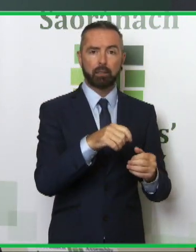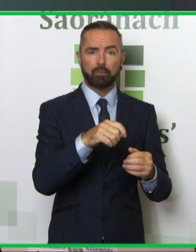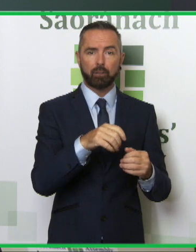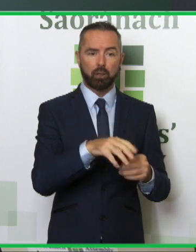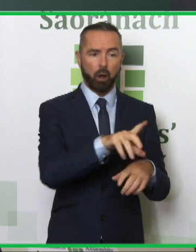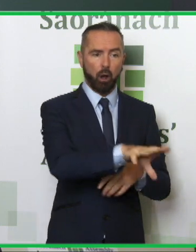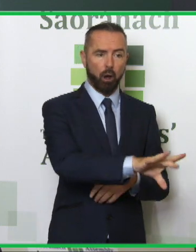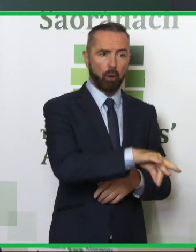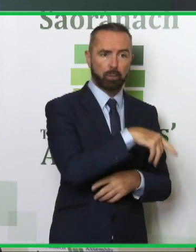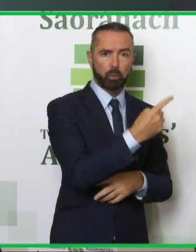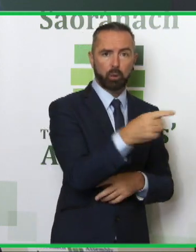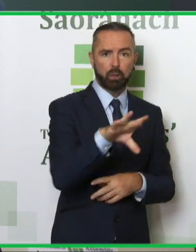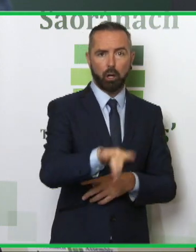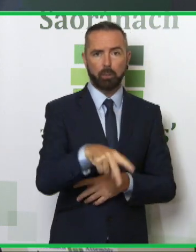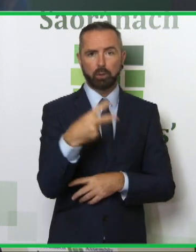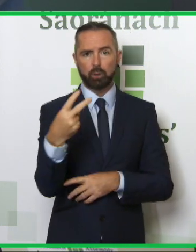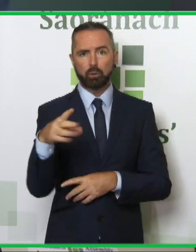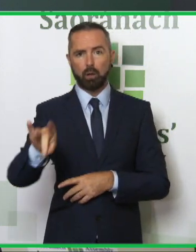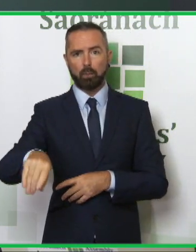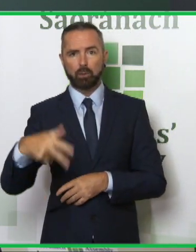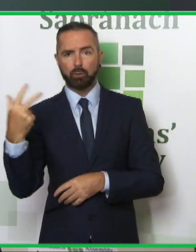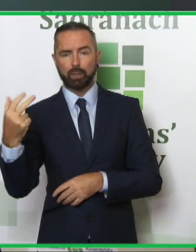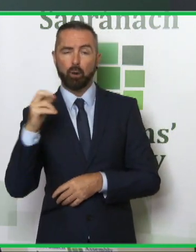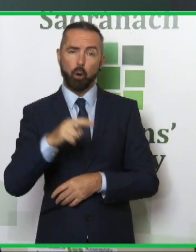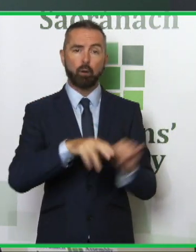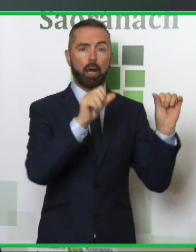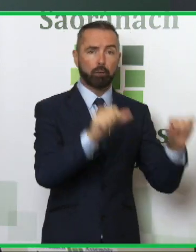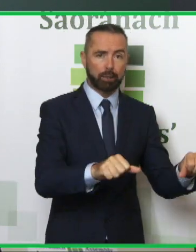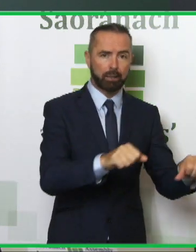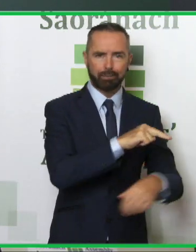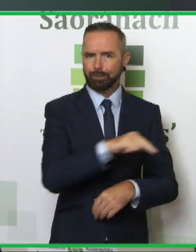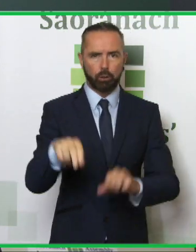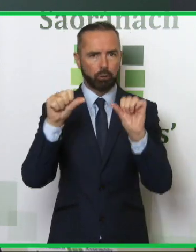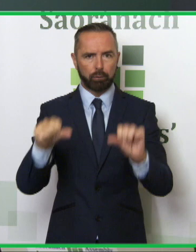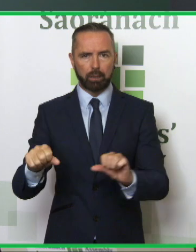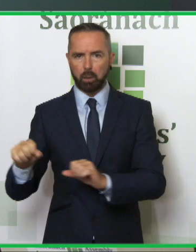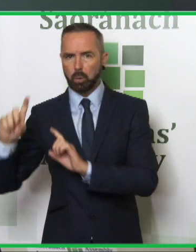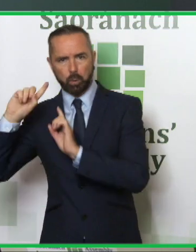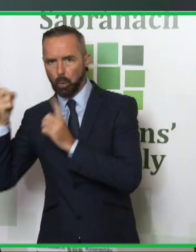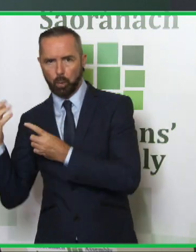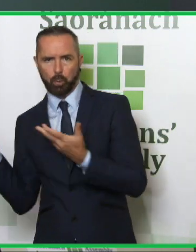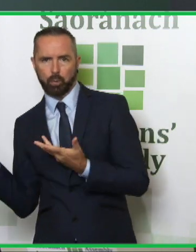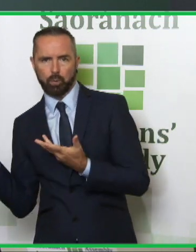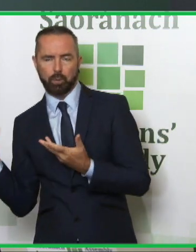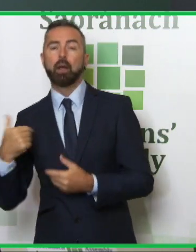and option 3, or in this case, agree, disagree, don't know. And I will then report on how many